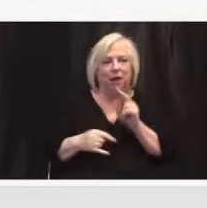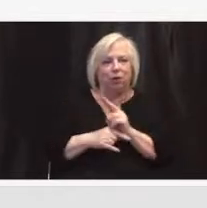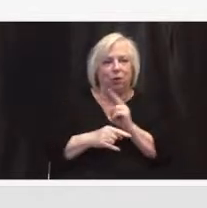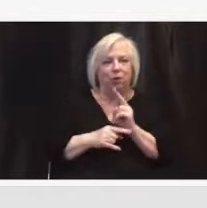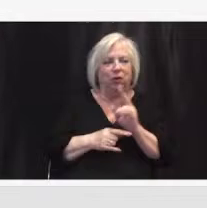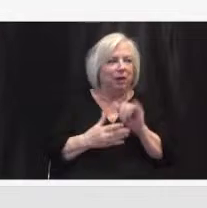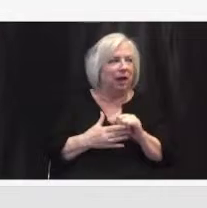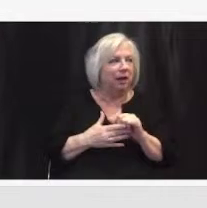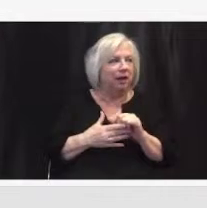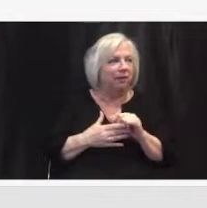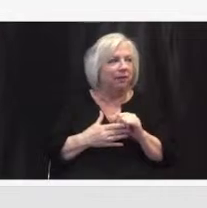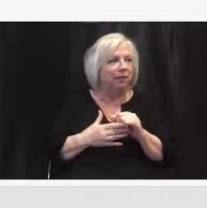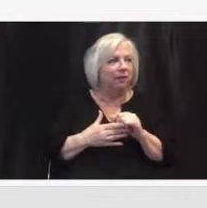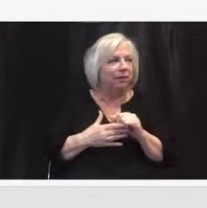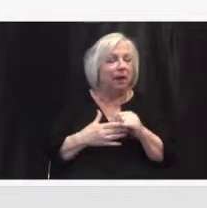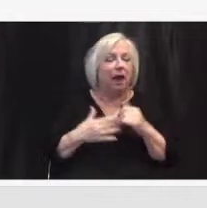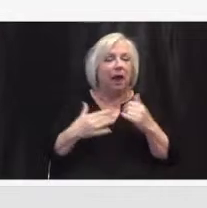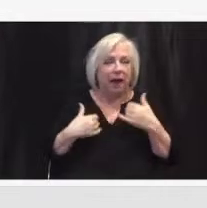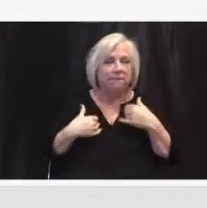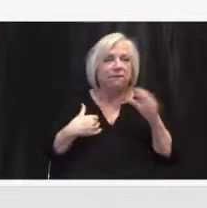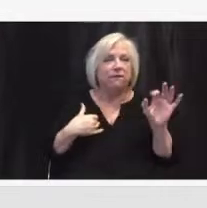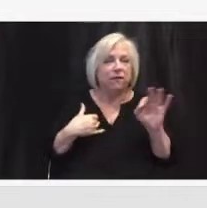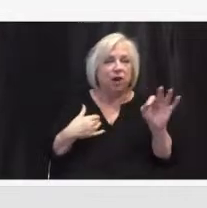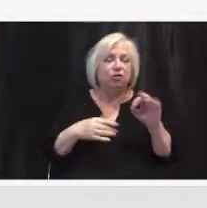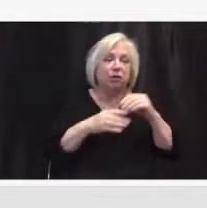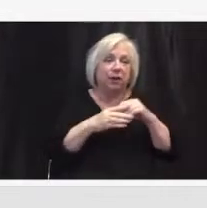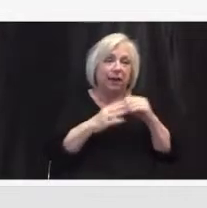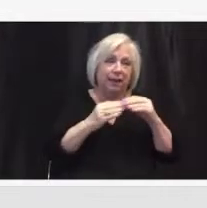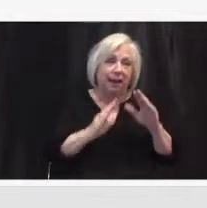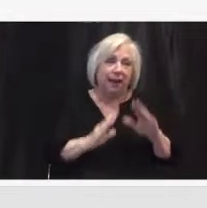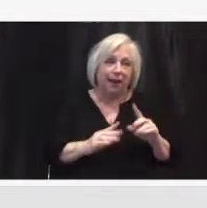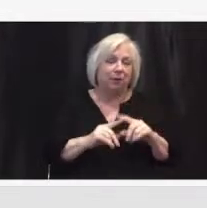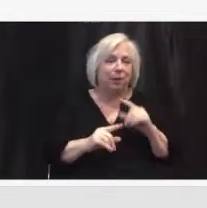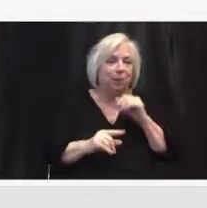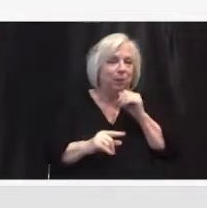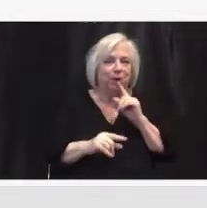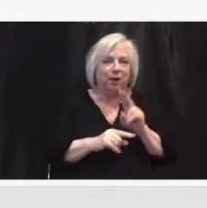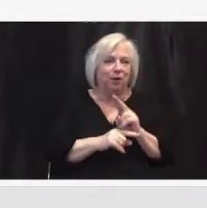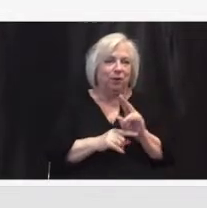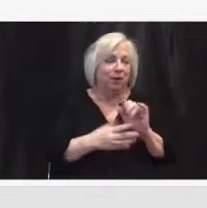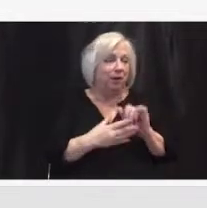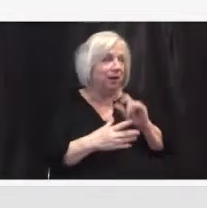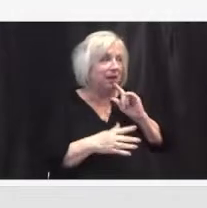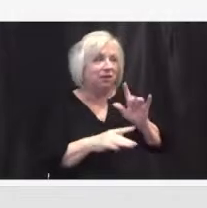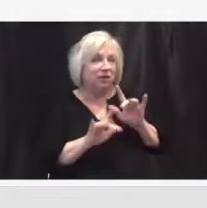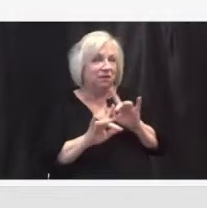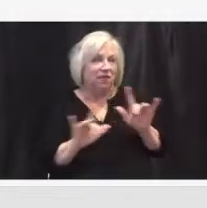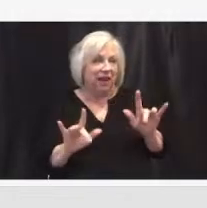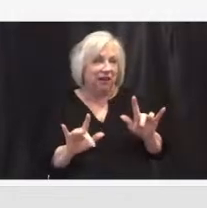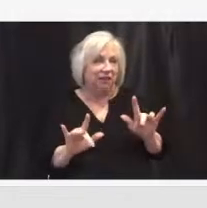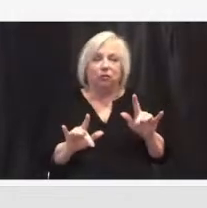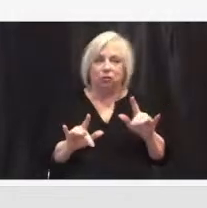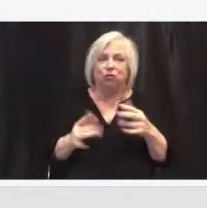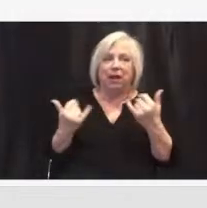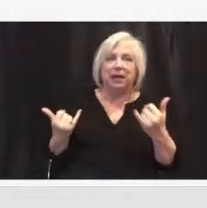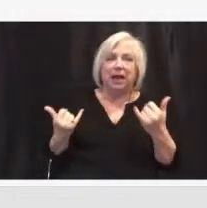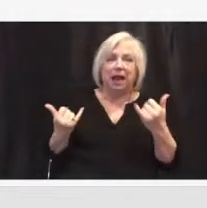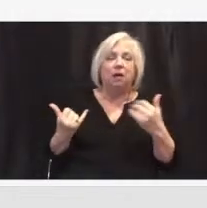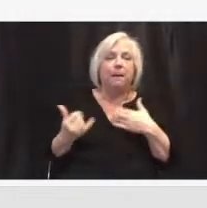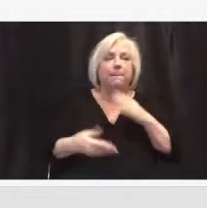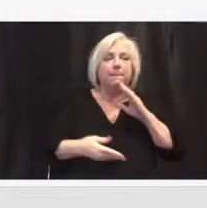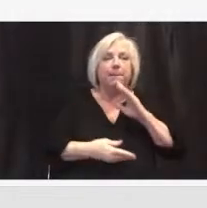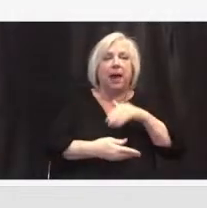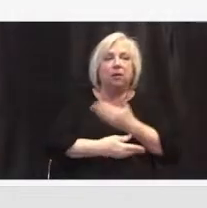Okay, so I have it furnished still, but it's not being used currently. it's just vacant. As of right now, my